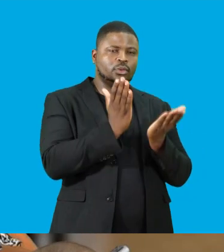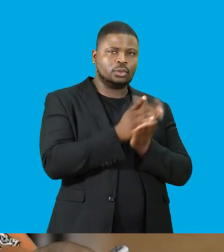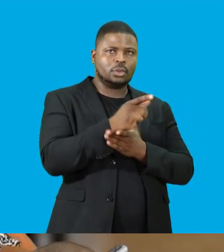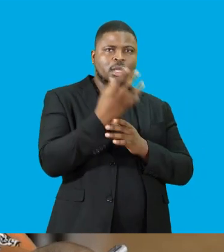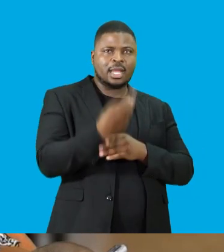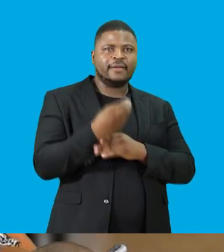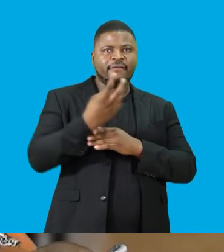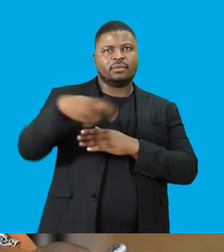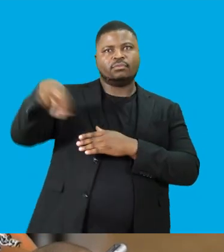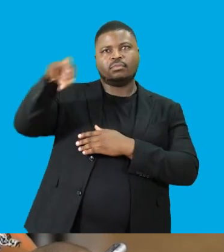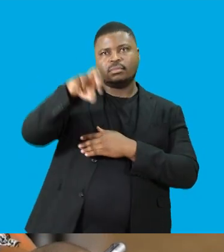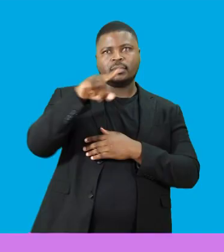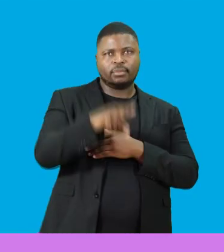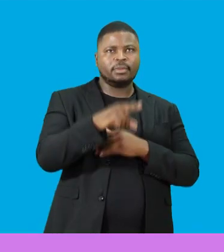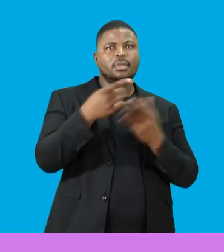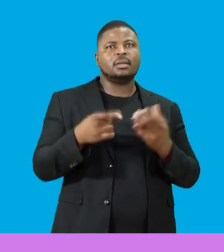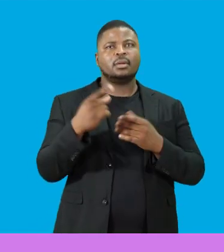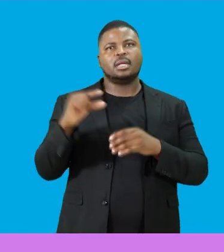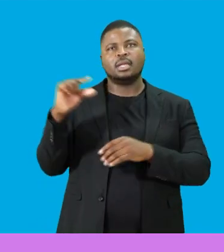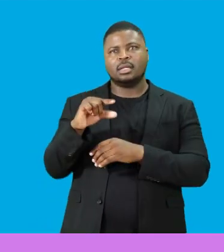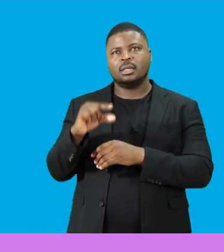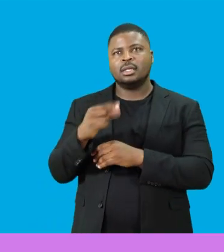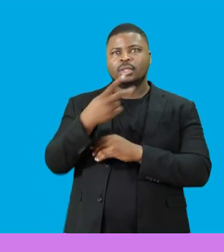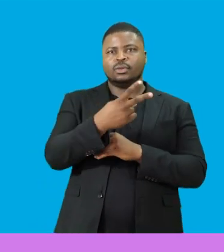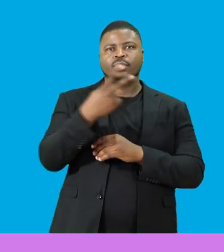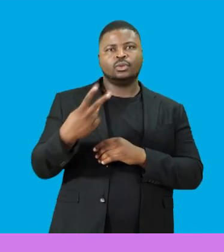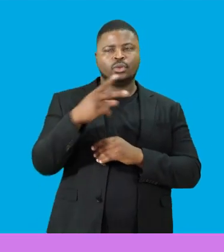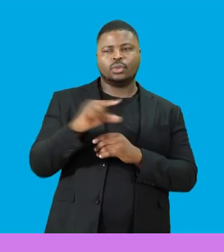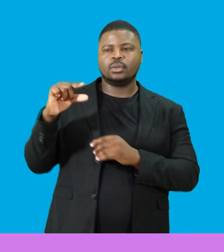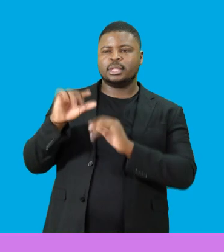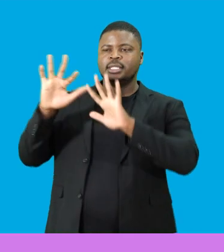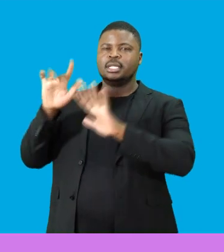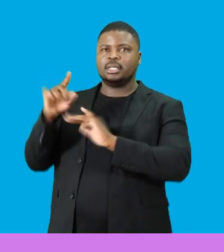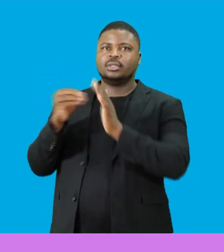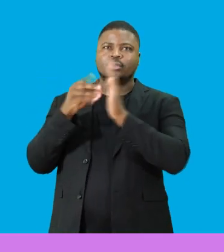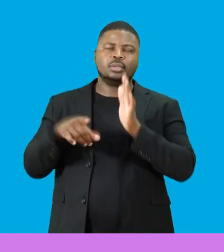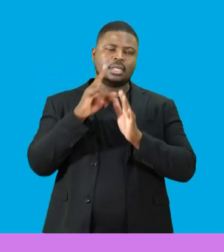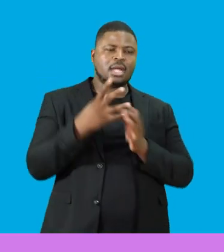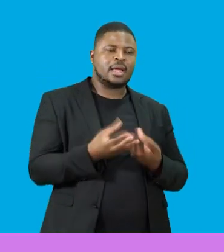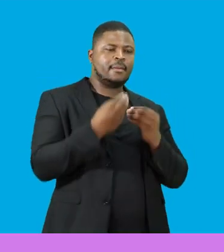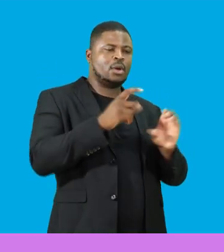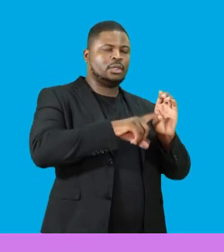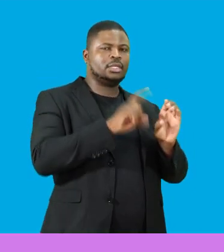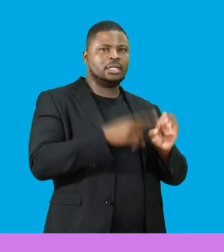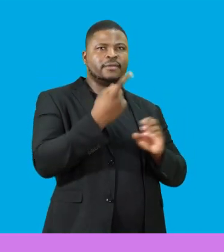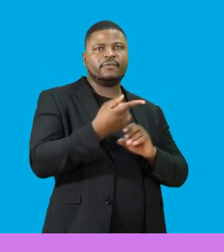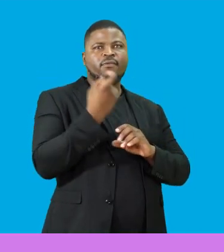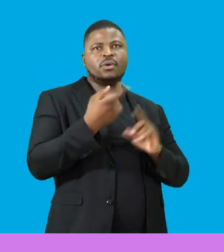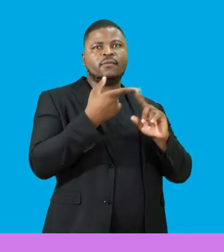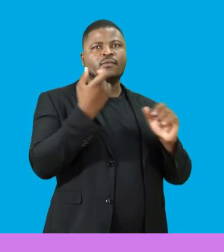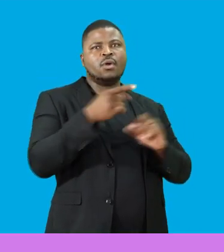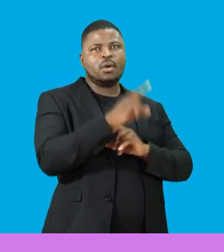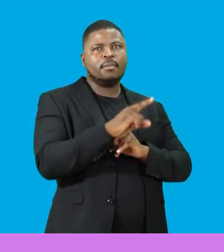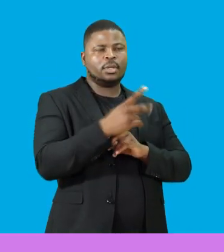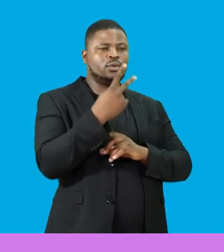to a game reserve for 22 grade 10 learners. They received a quotation from 2 taxi companies. Given the